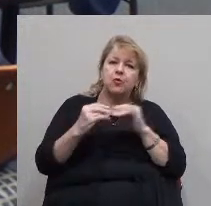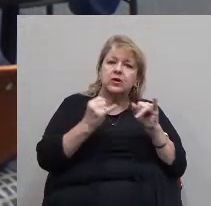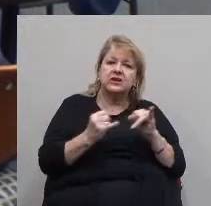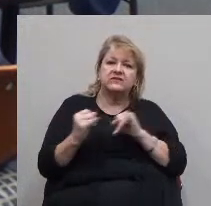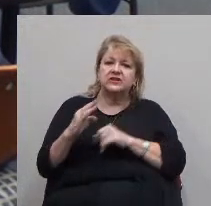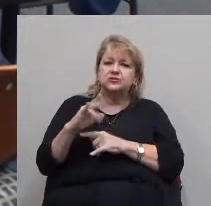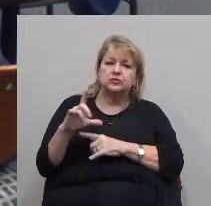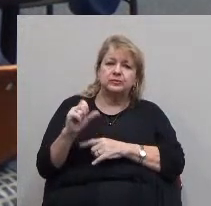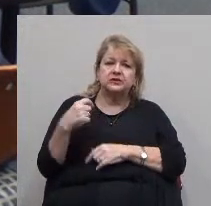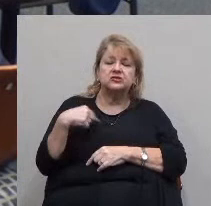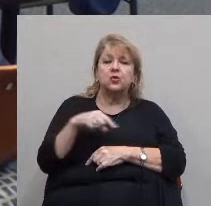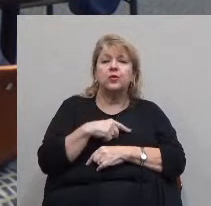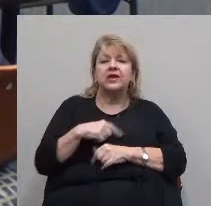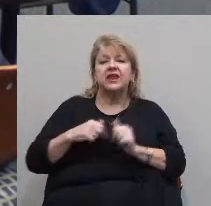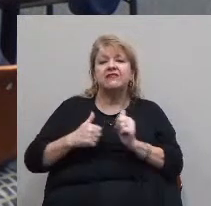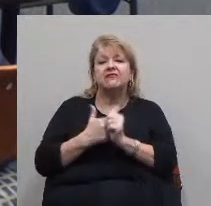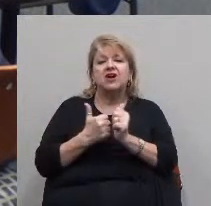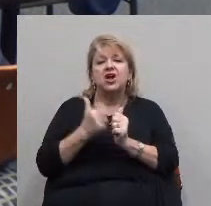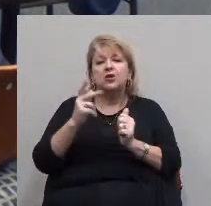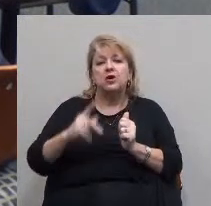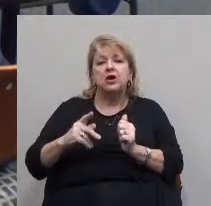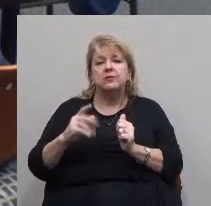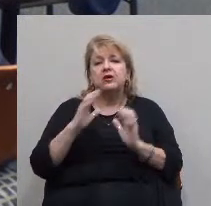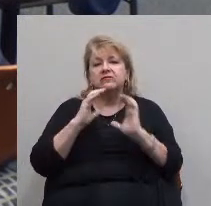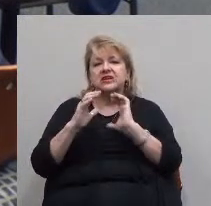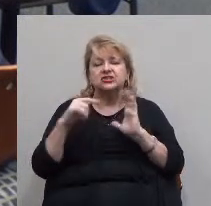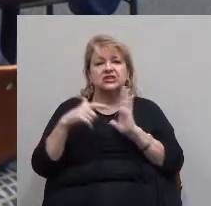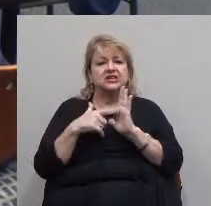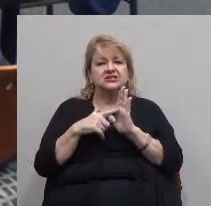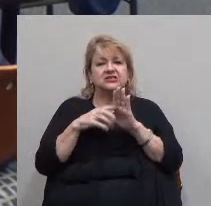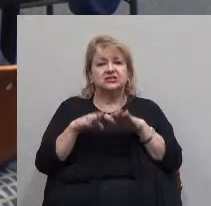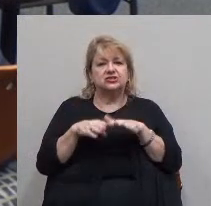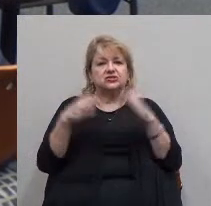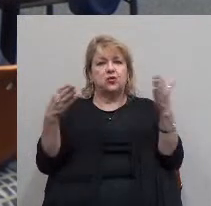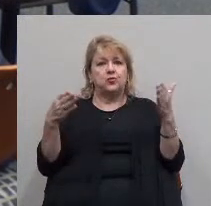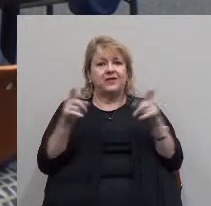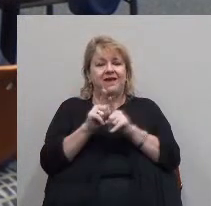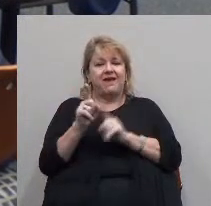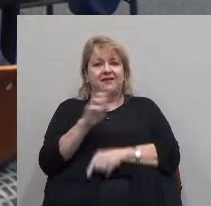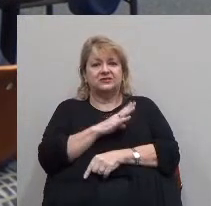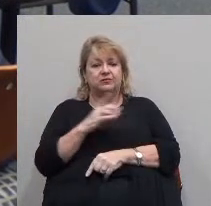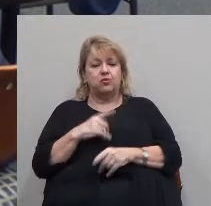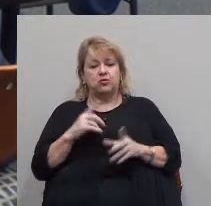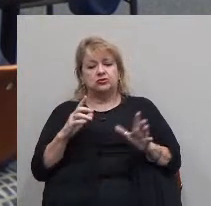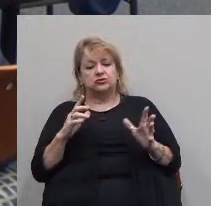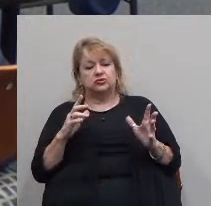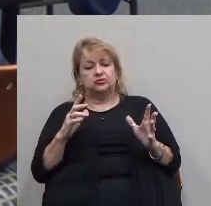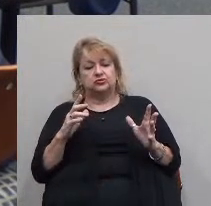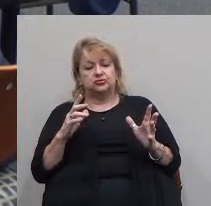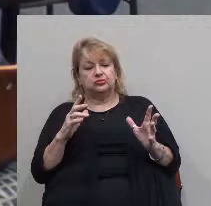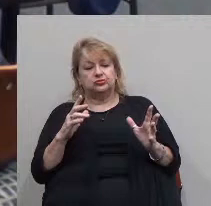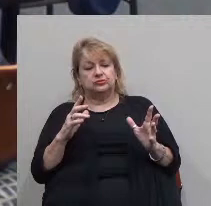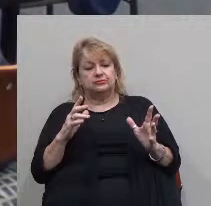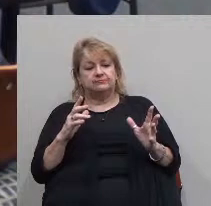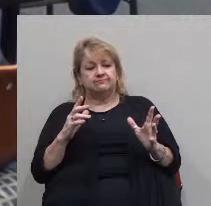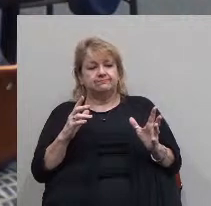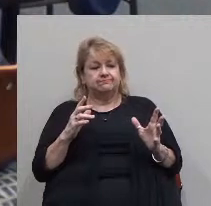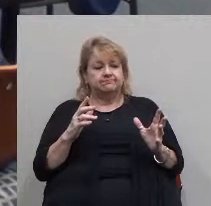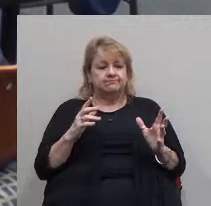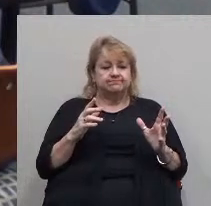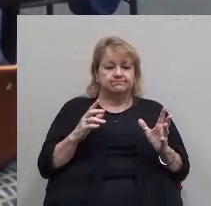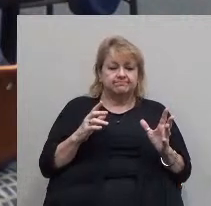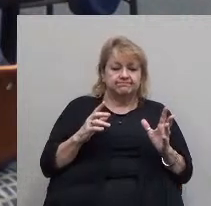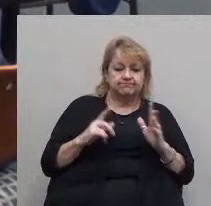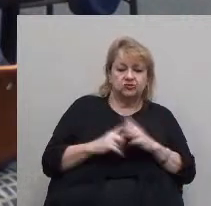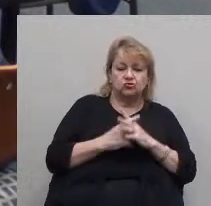have follow-up conversations about it. It's just, this gives us an opportunity to, as a board, flag certain things and talk about